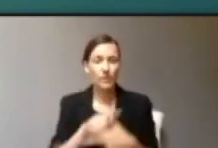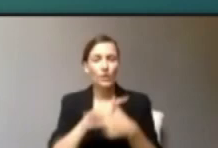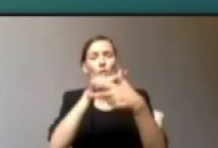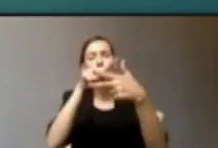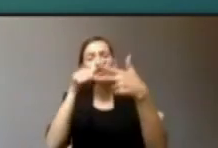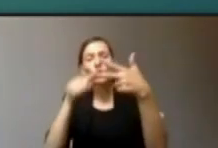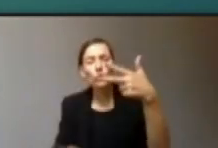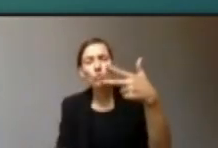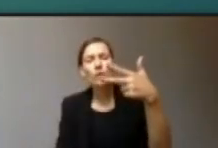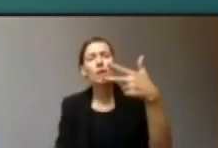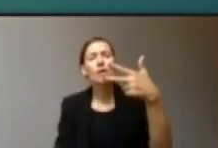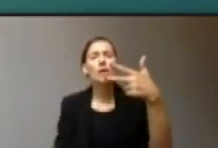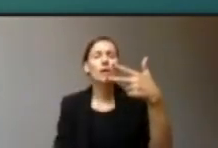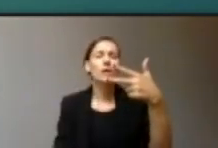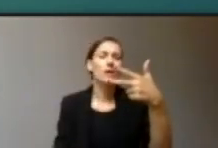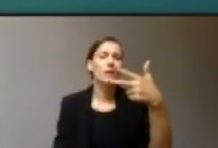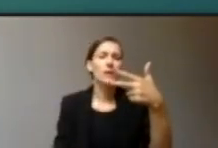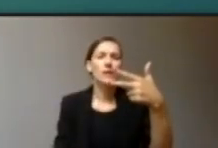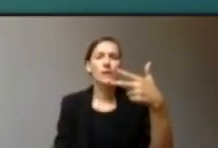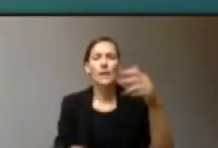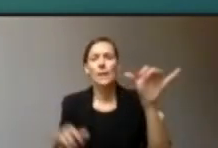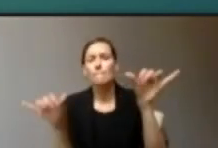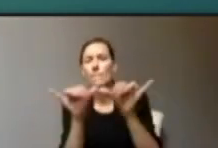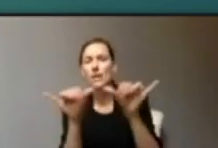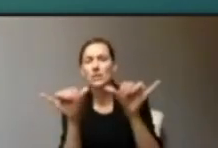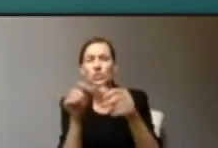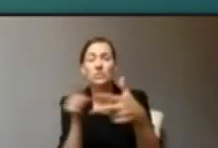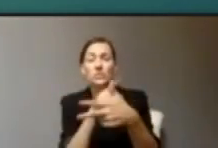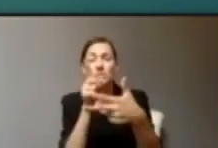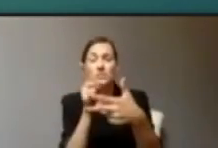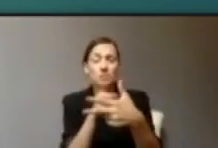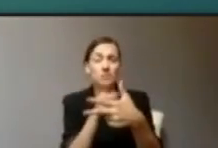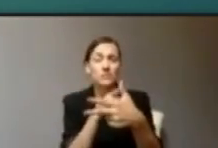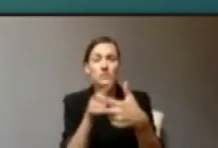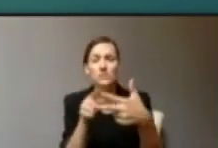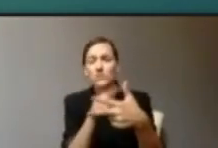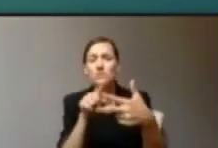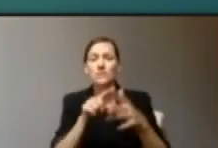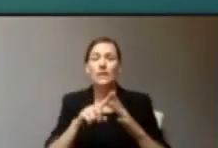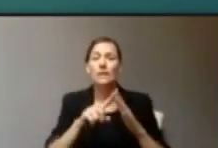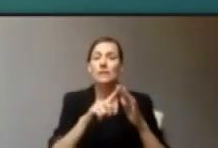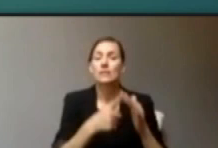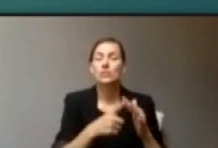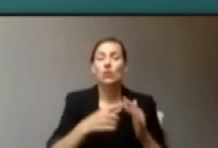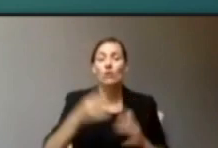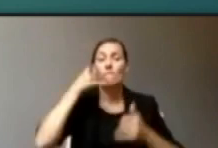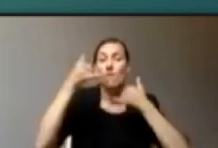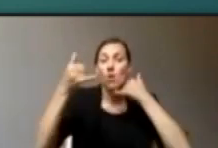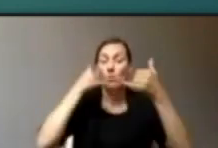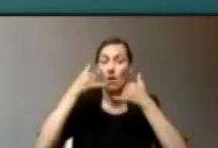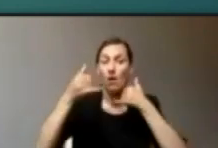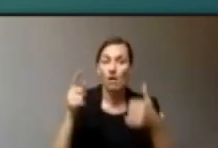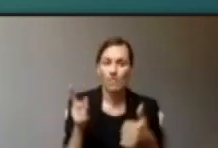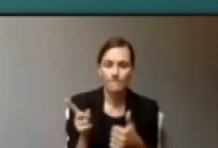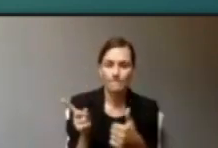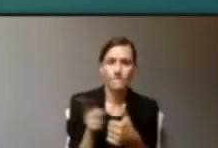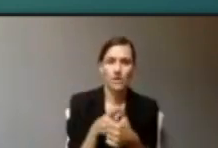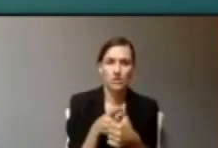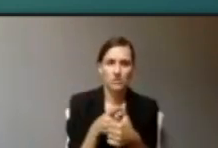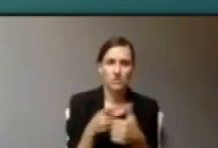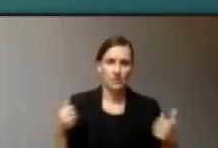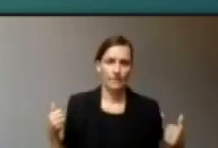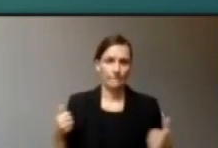of which were administering an initial phone call with our investigative team. The first one is the fear of illness and